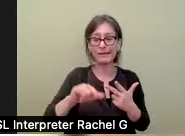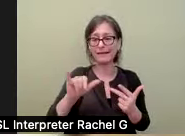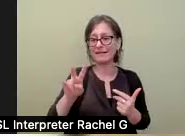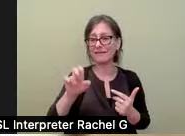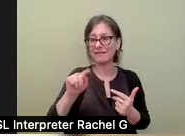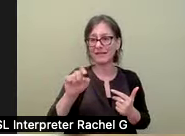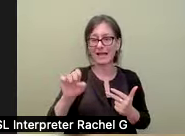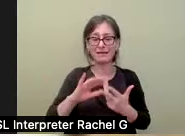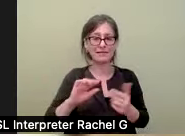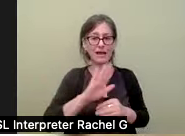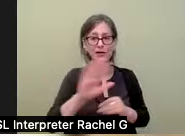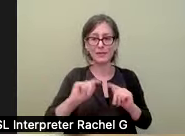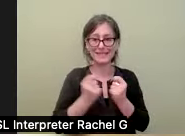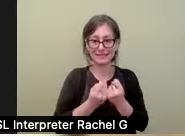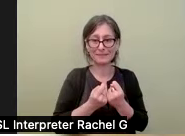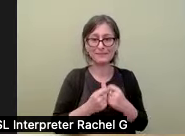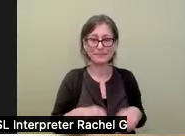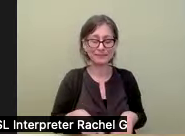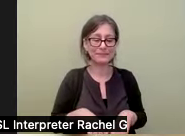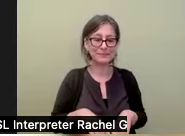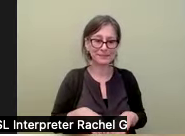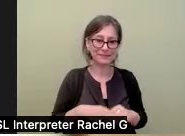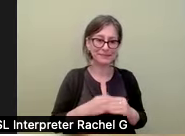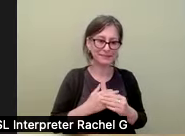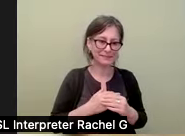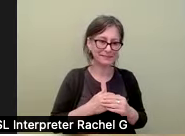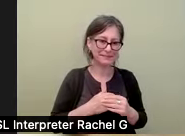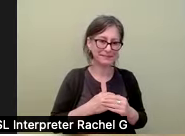teams. Next slide, please.